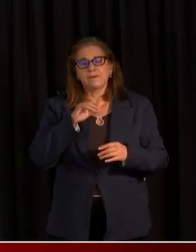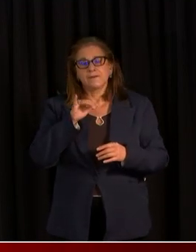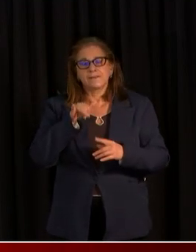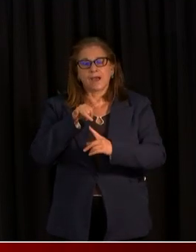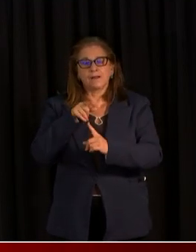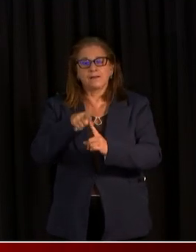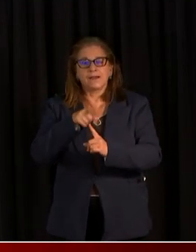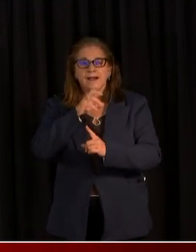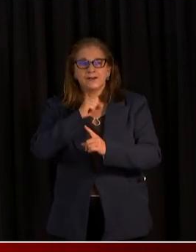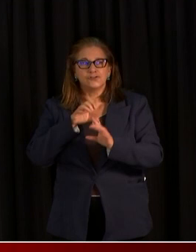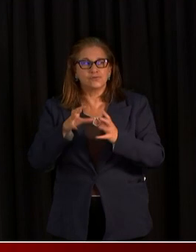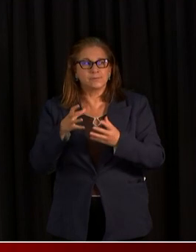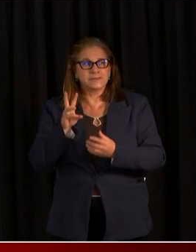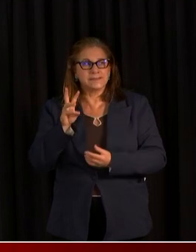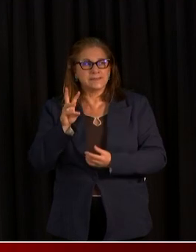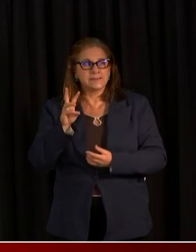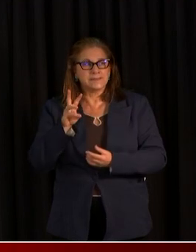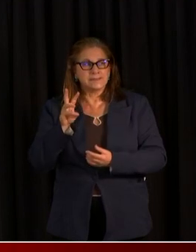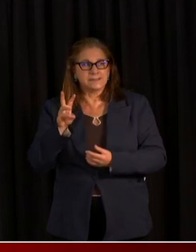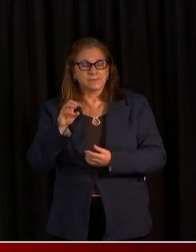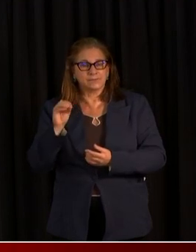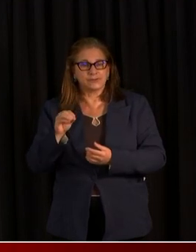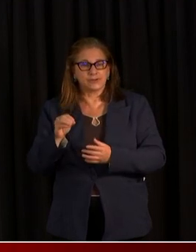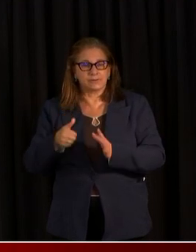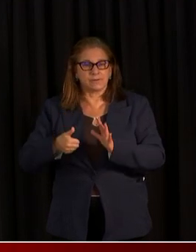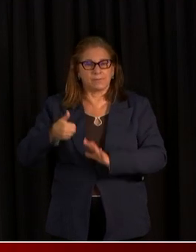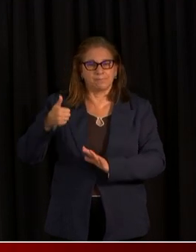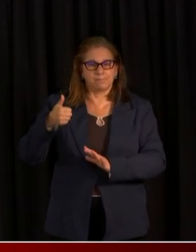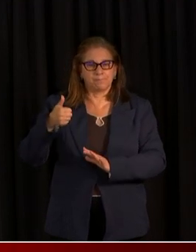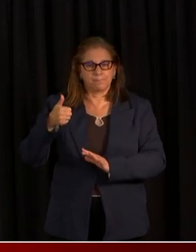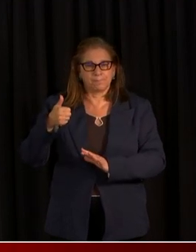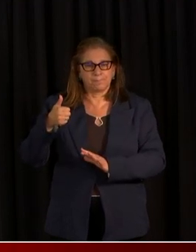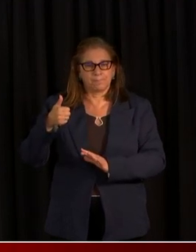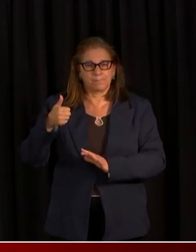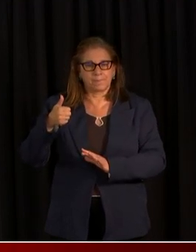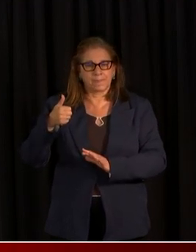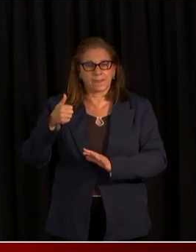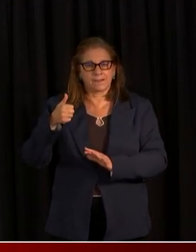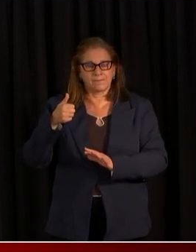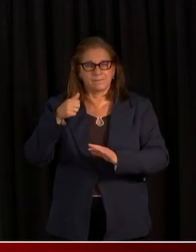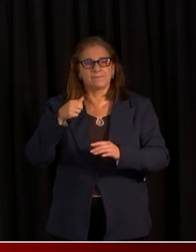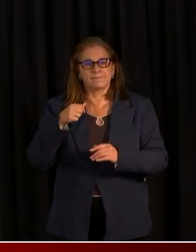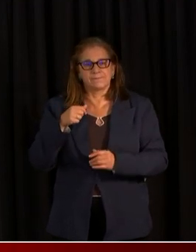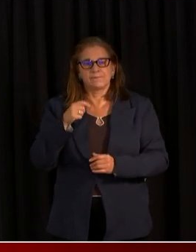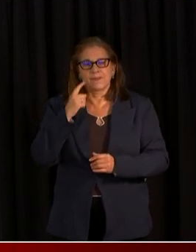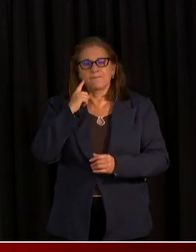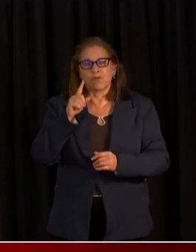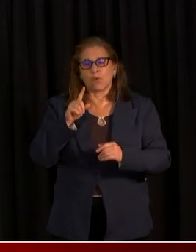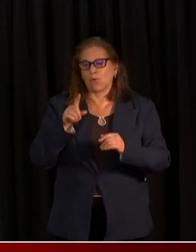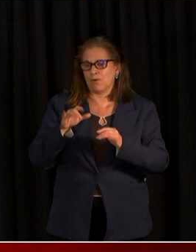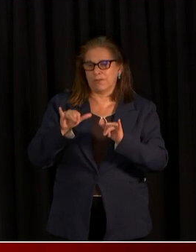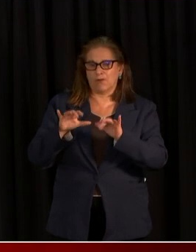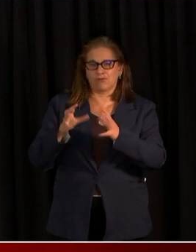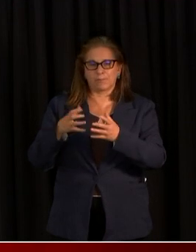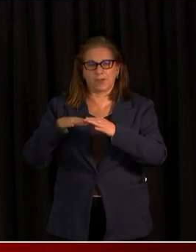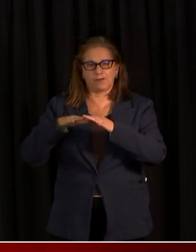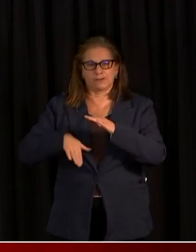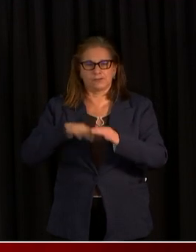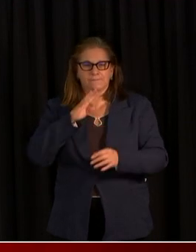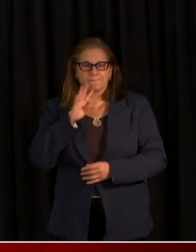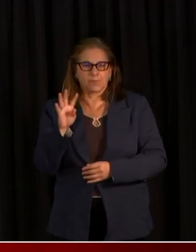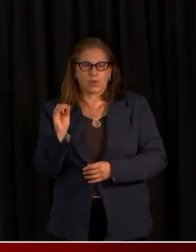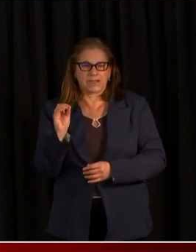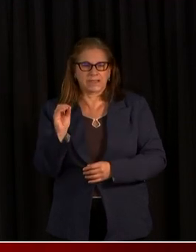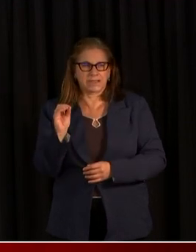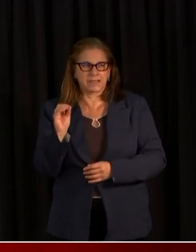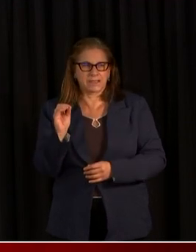to. Since July 1, the proportion of cases in the District of Columbia that are beginning to occur in people under